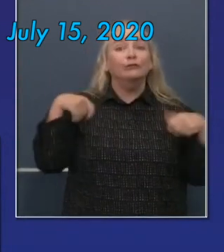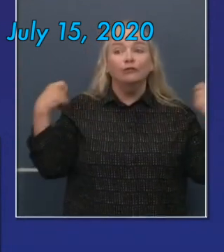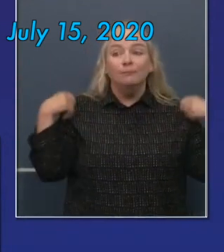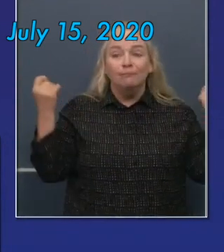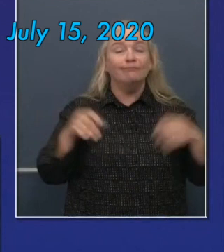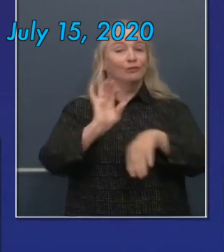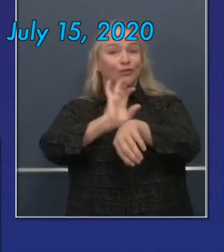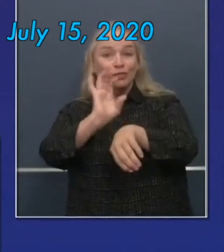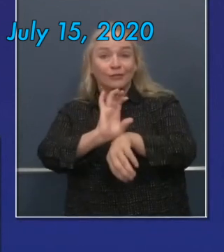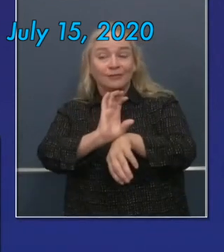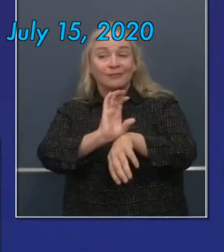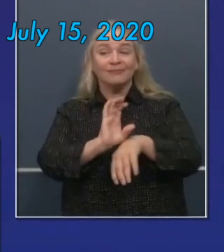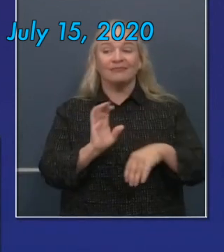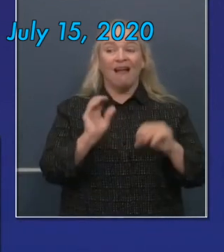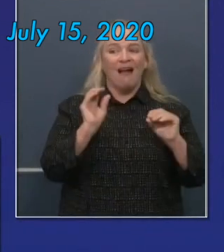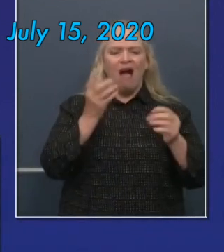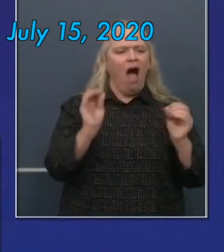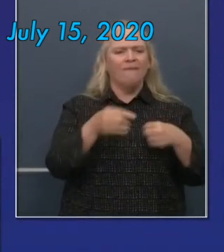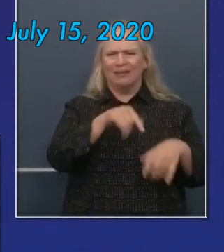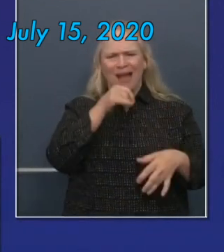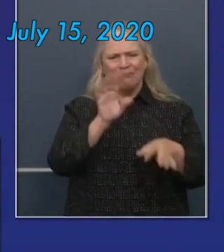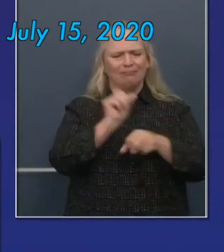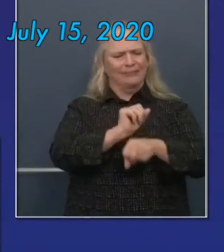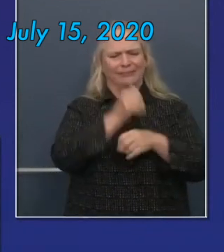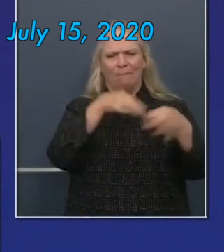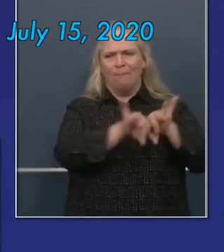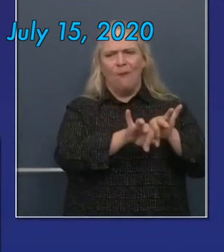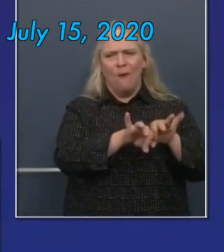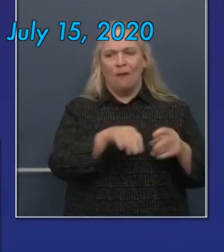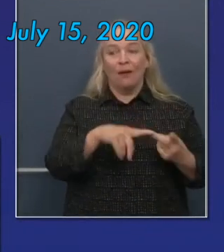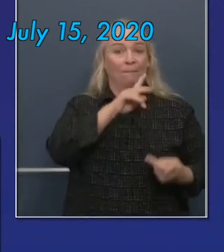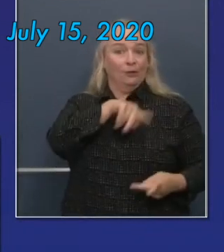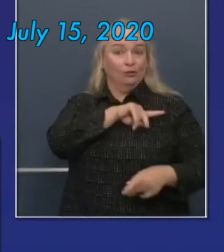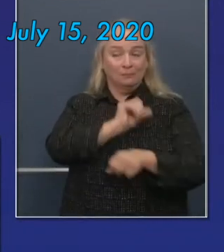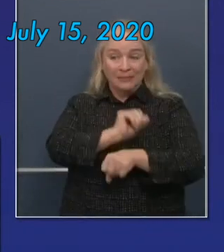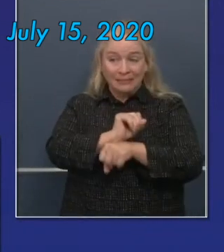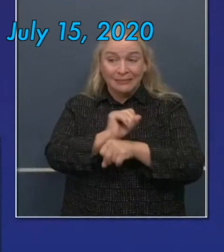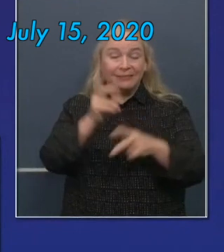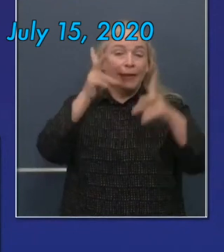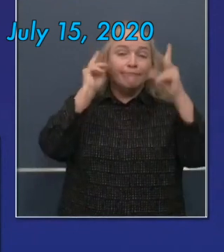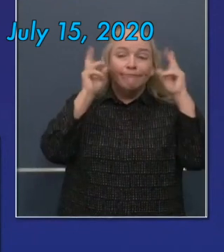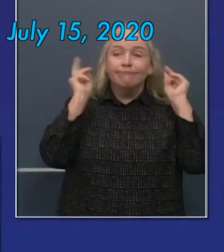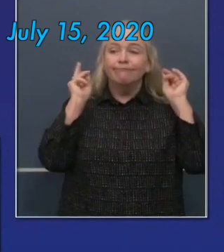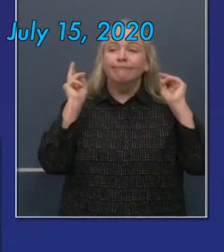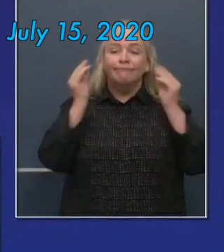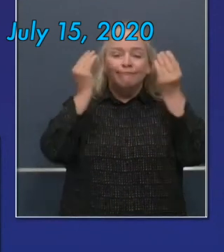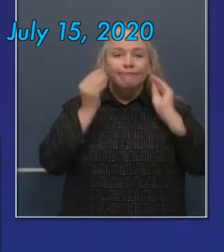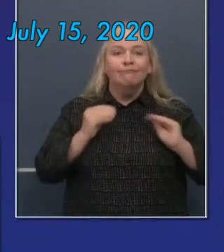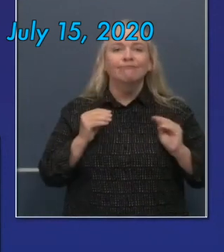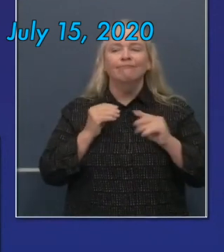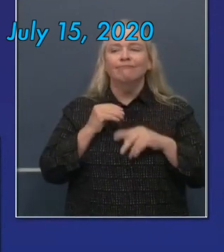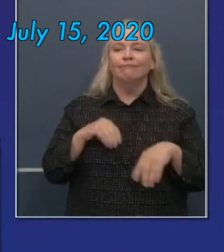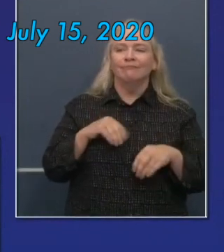non-essential sectors out there, personal care services, nail salons, body waxing, tattoo parlors,